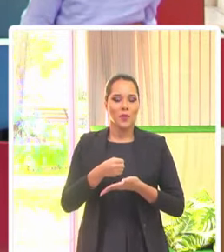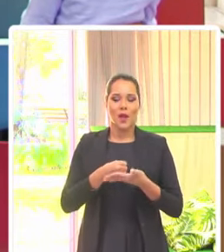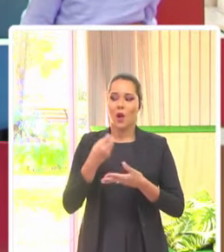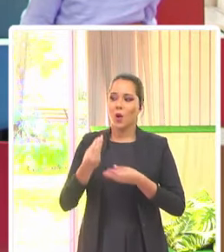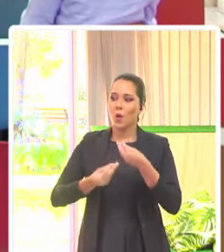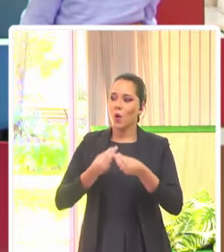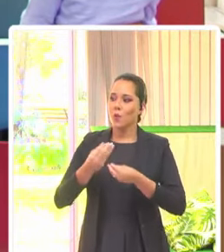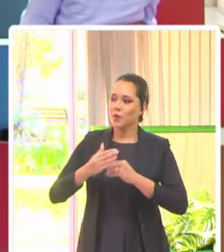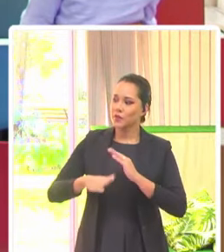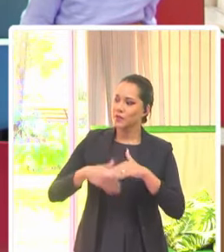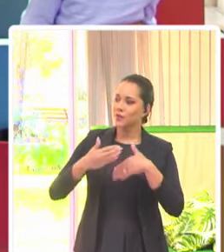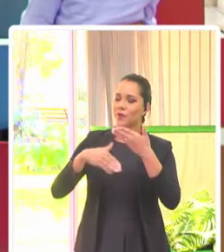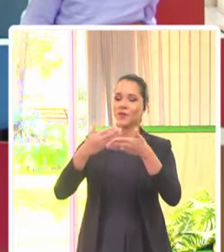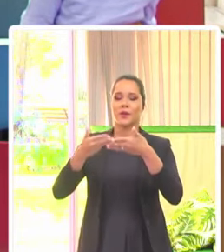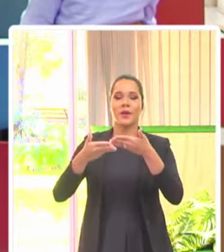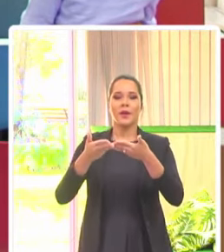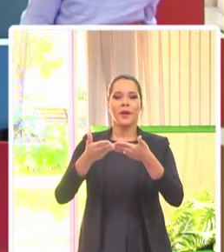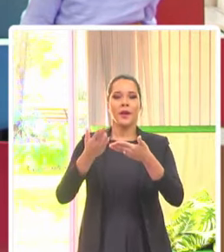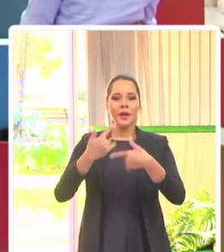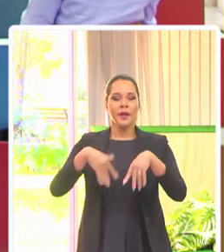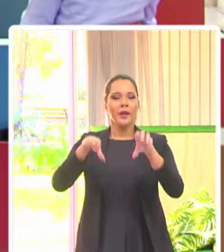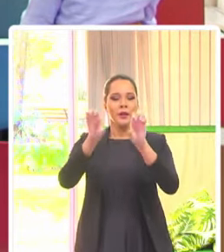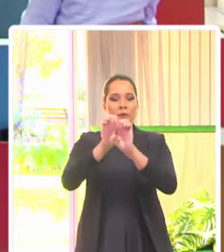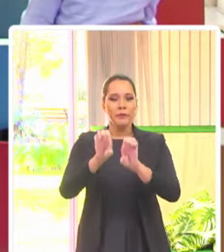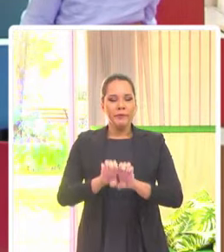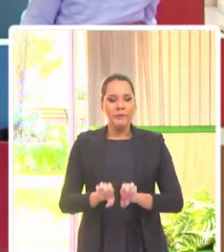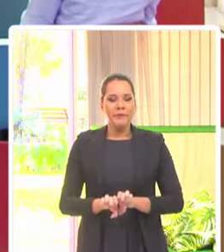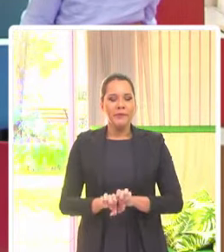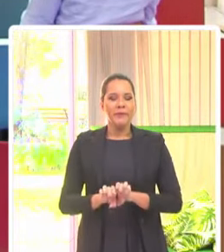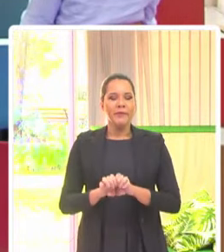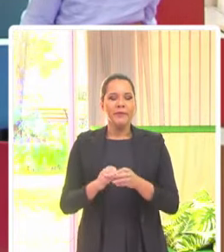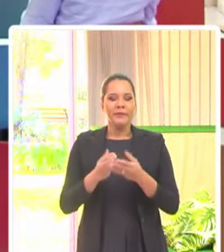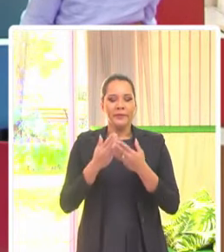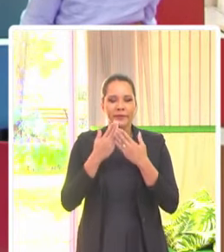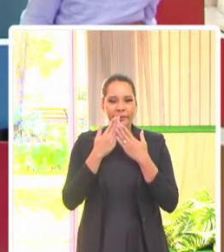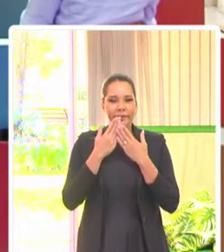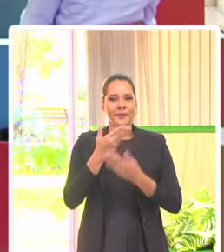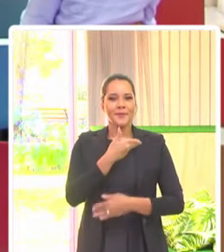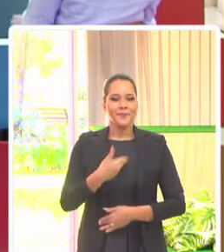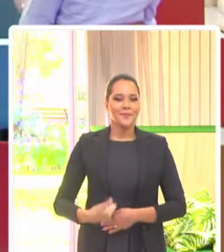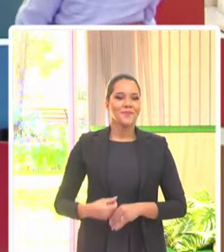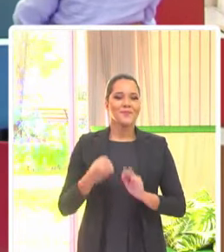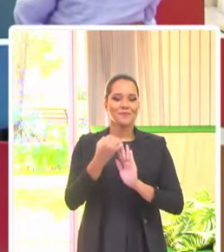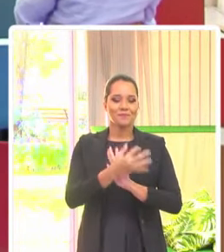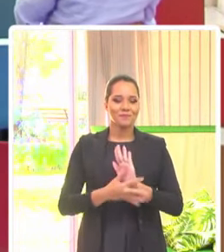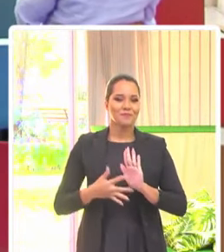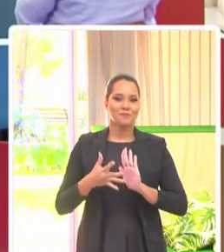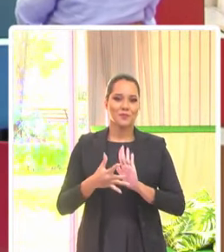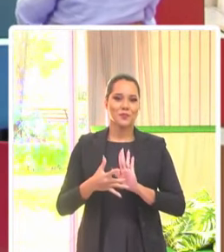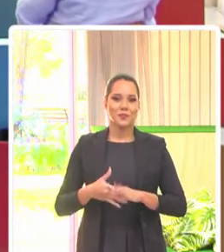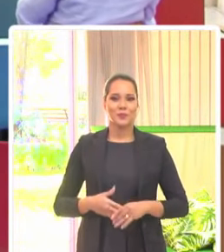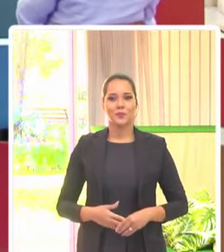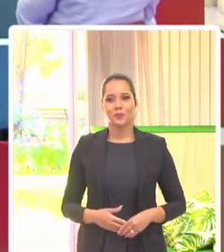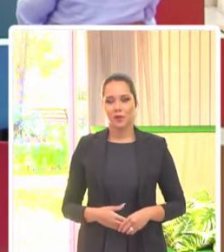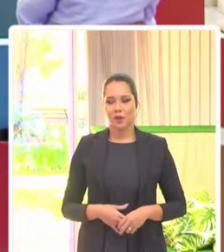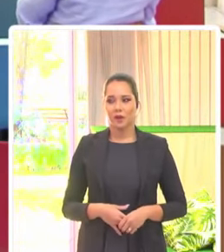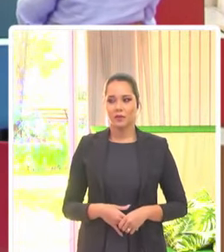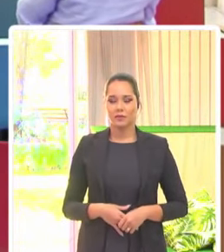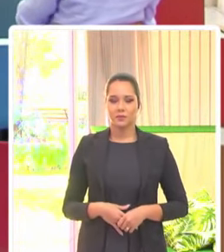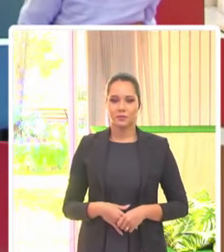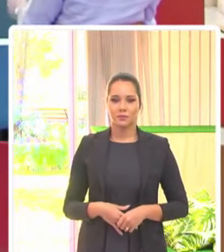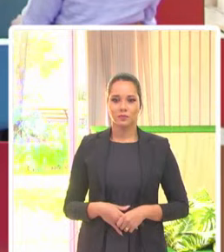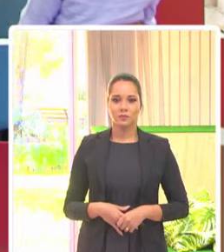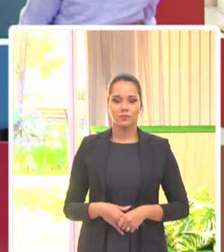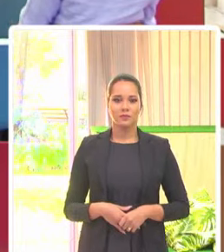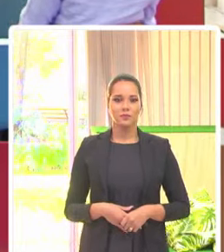our infrastructure in digital public works, yeah? And we